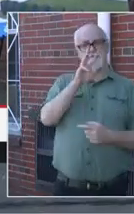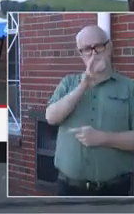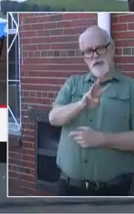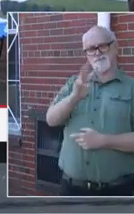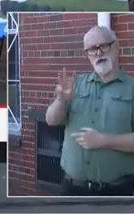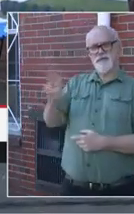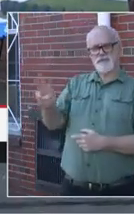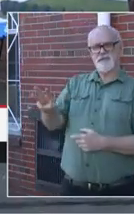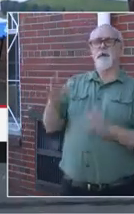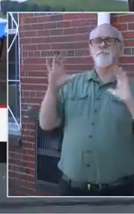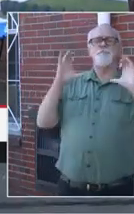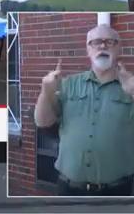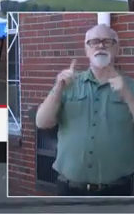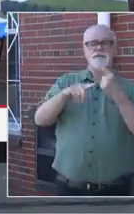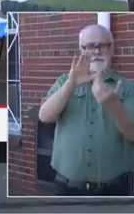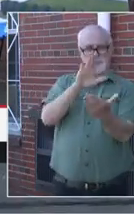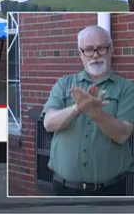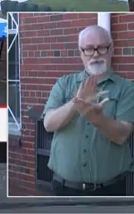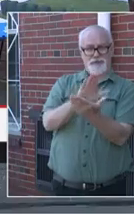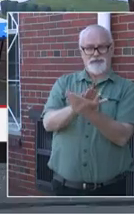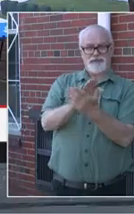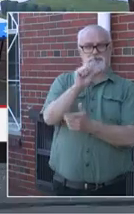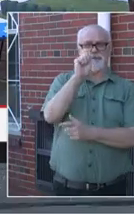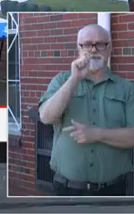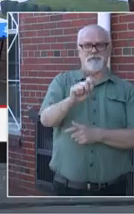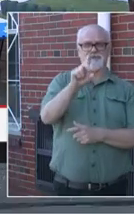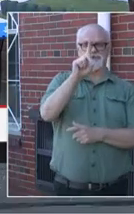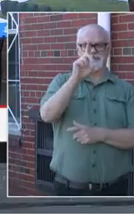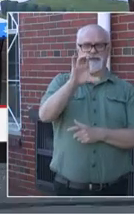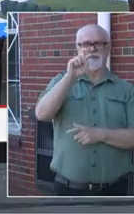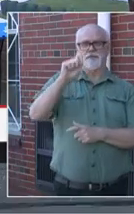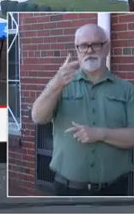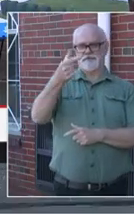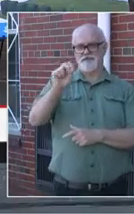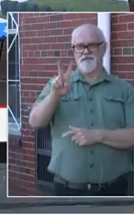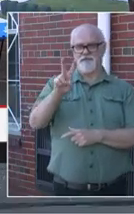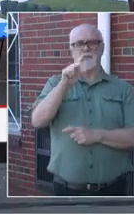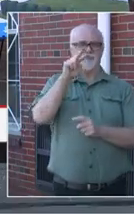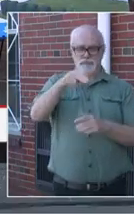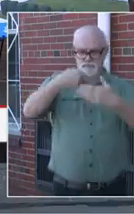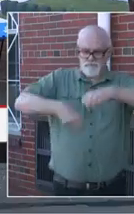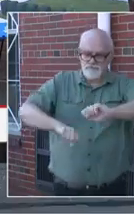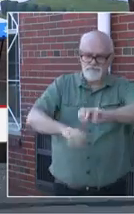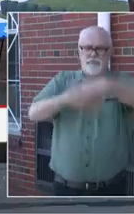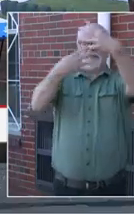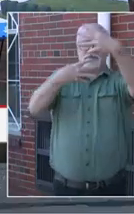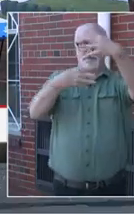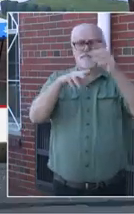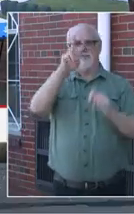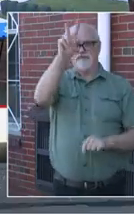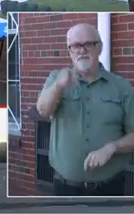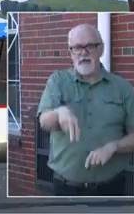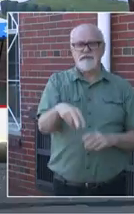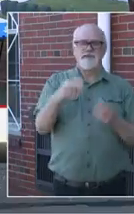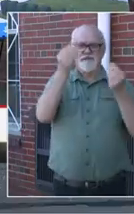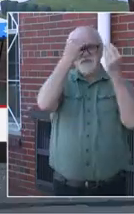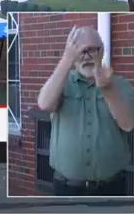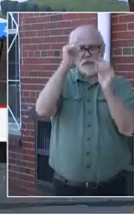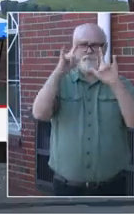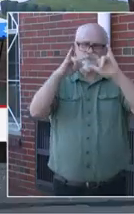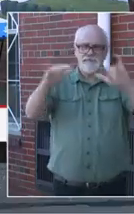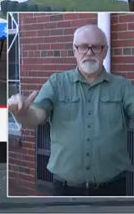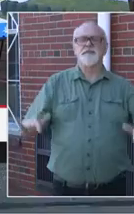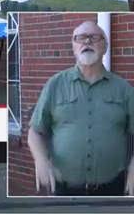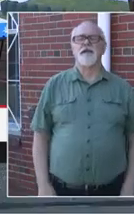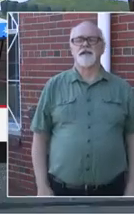backtoschool.dc.gov, backtoschool.dc.gov. And I know here at Burroughs and across the city, our students, teachers, and families are